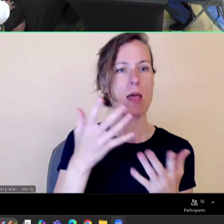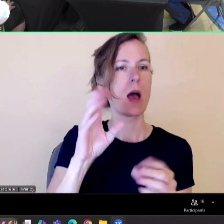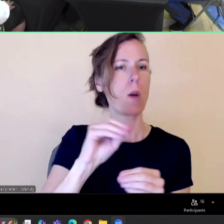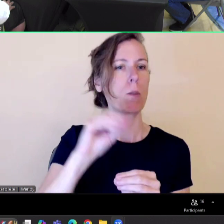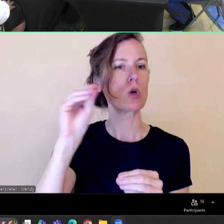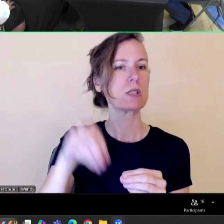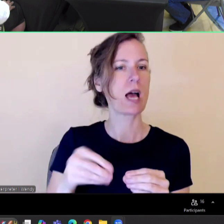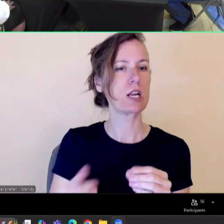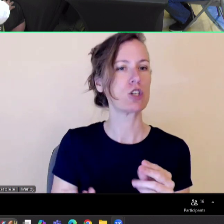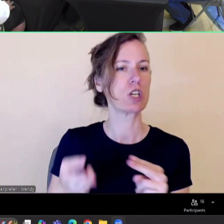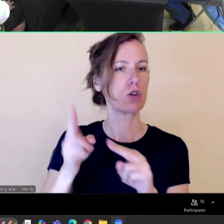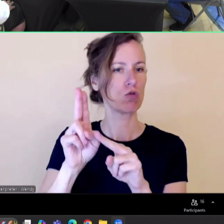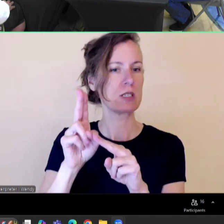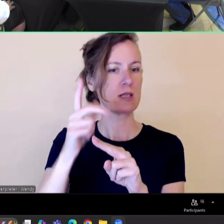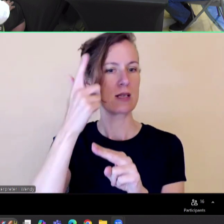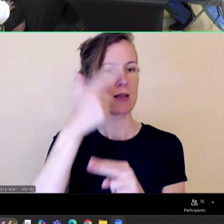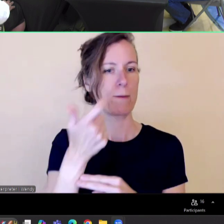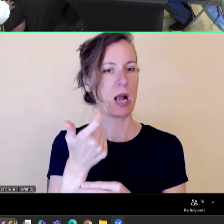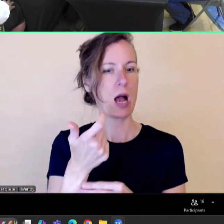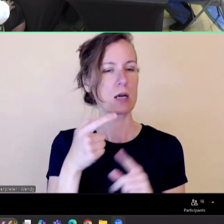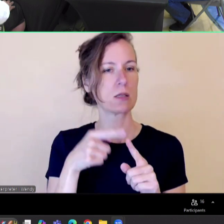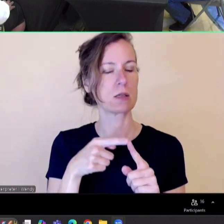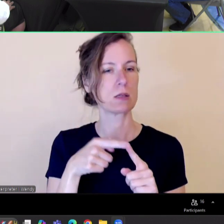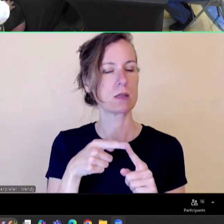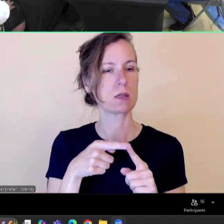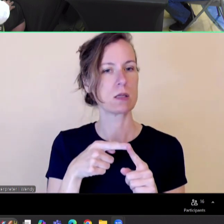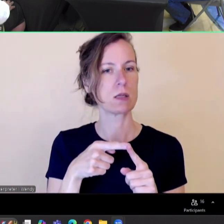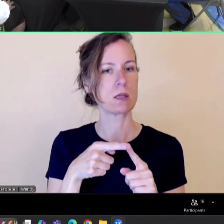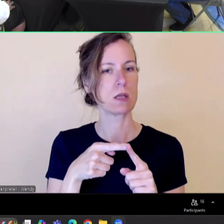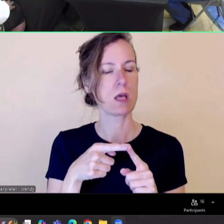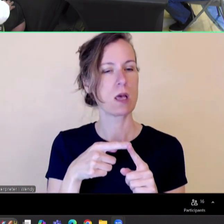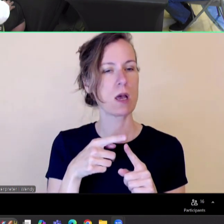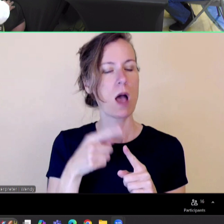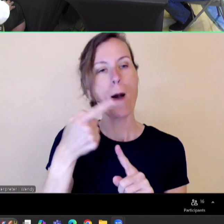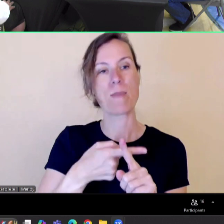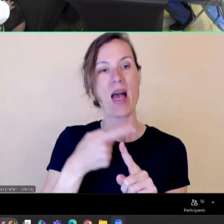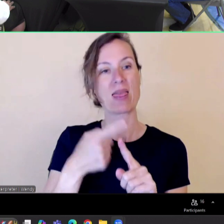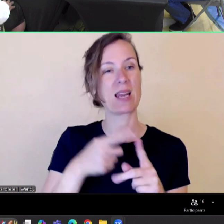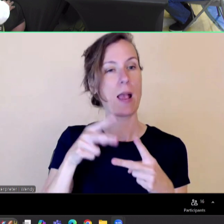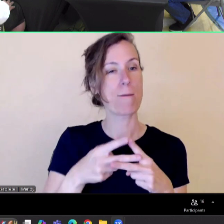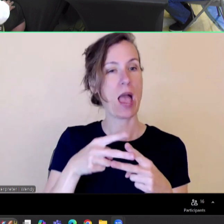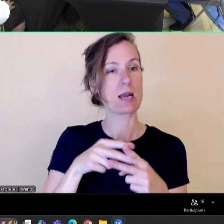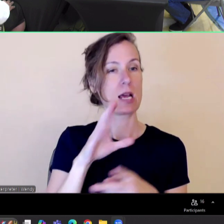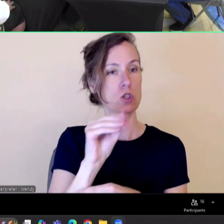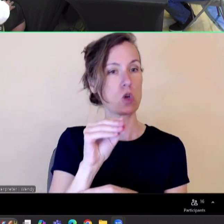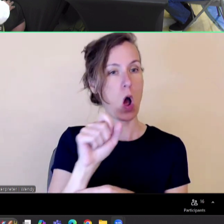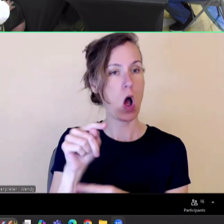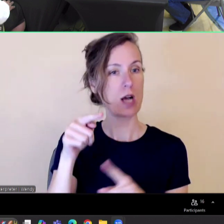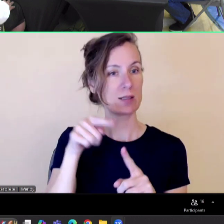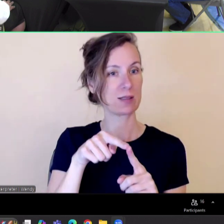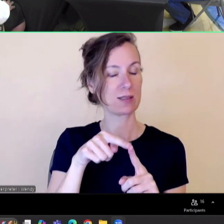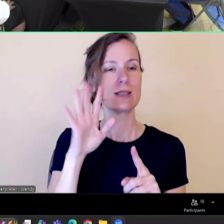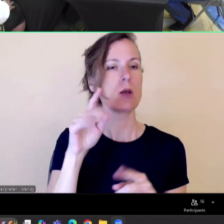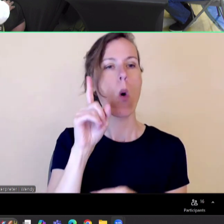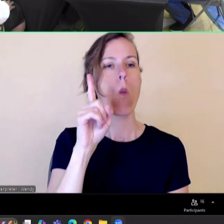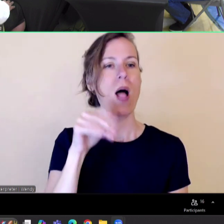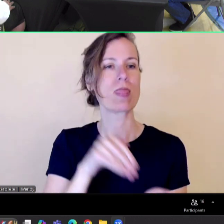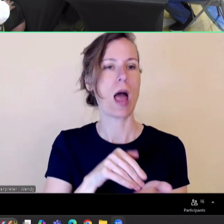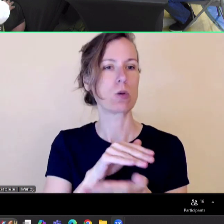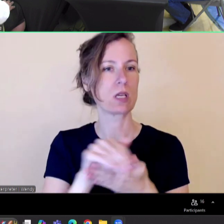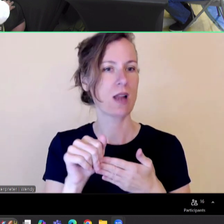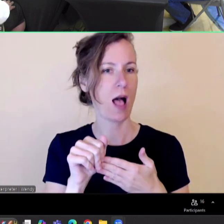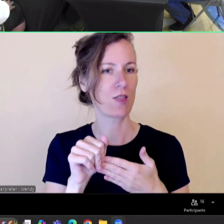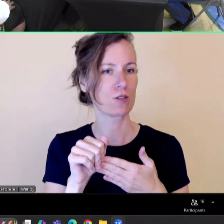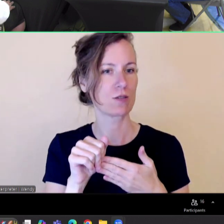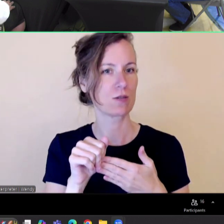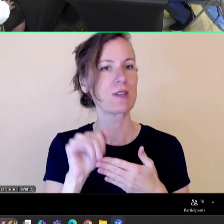the monthly kind of maintenance cost, that is $1,000. So that is kind of the big